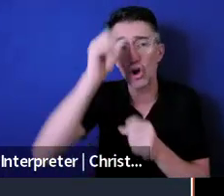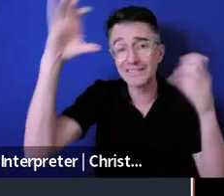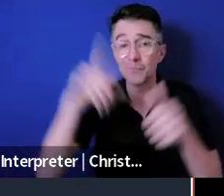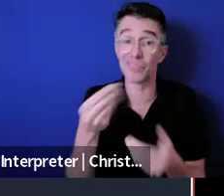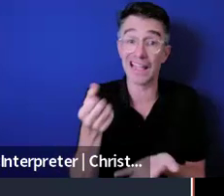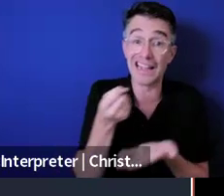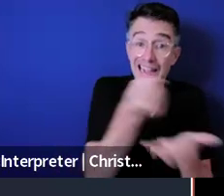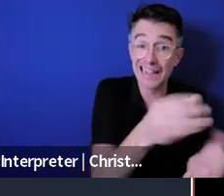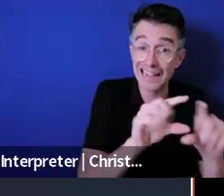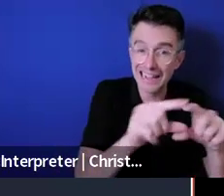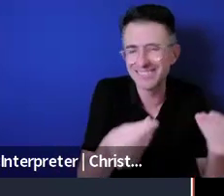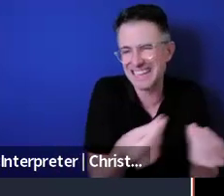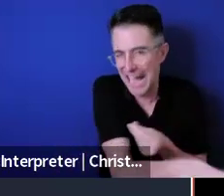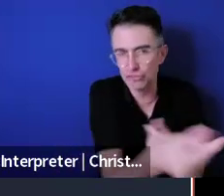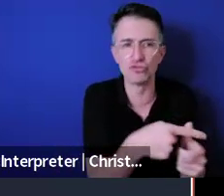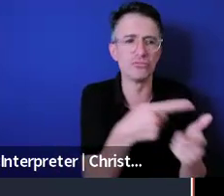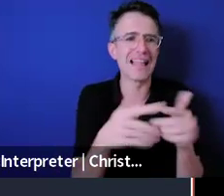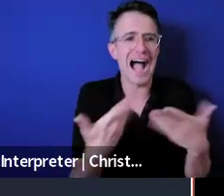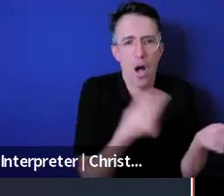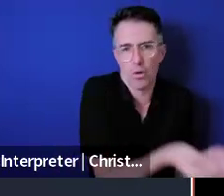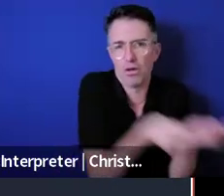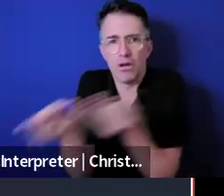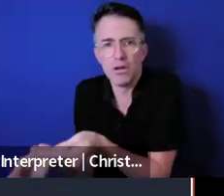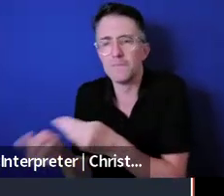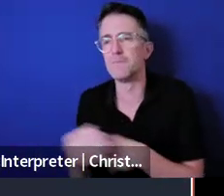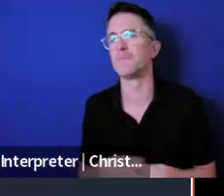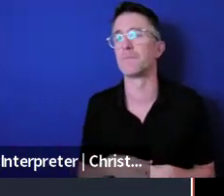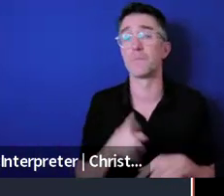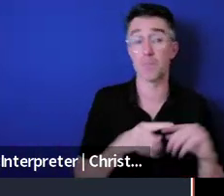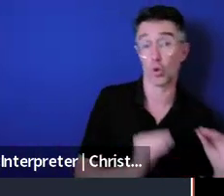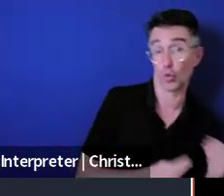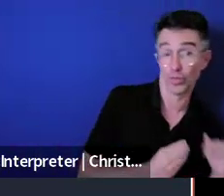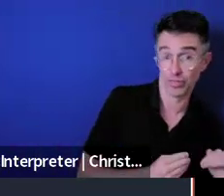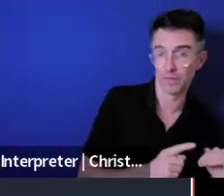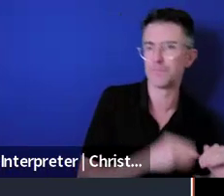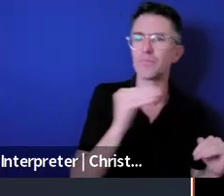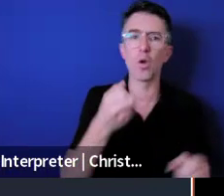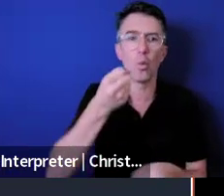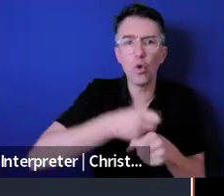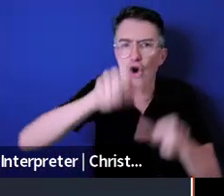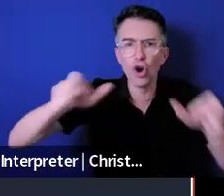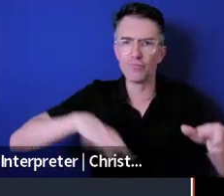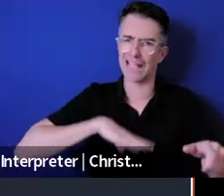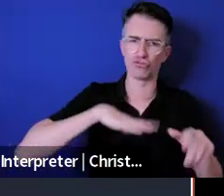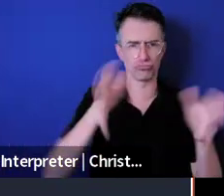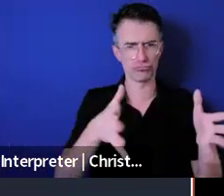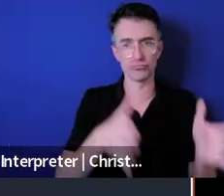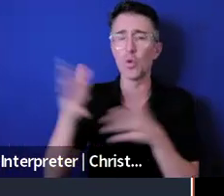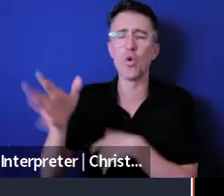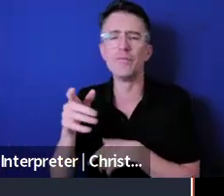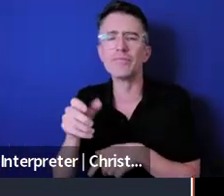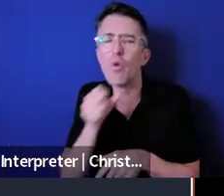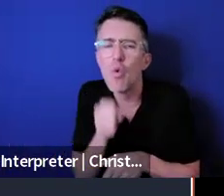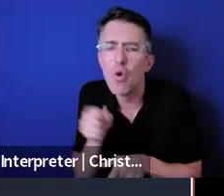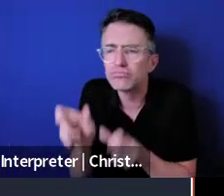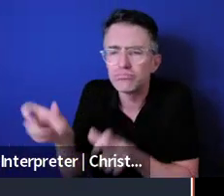for childhood, working age, and old age to fulfill those different functions. They need also to